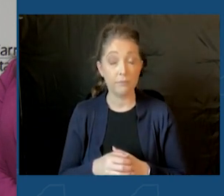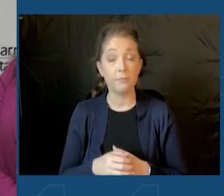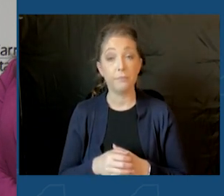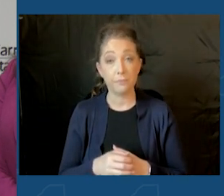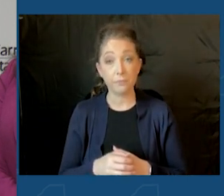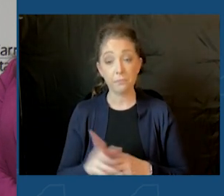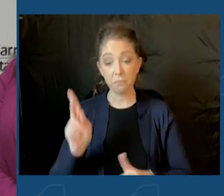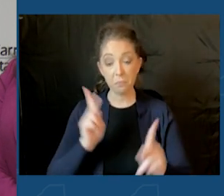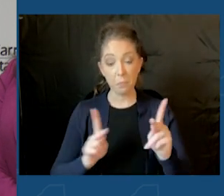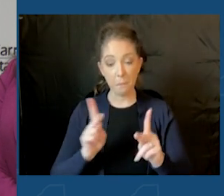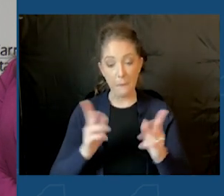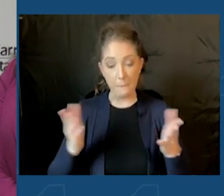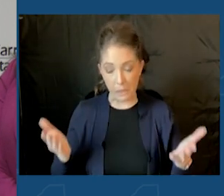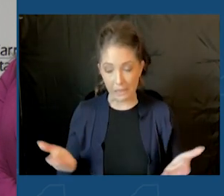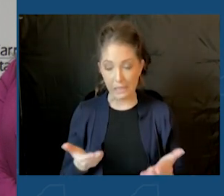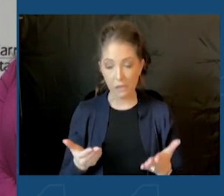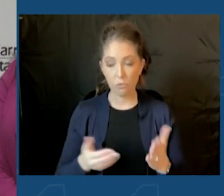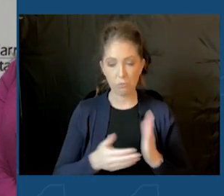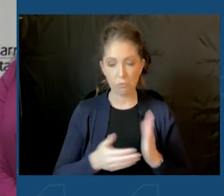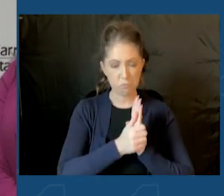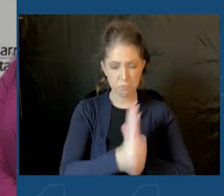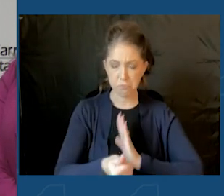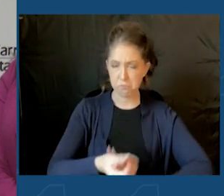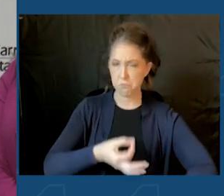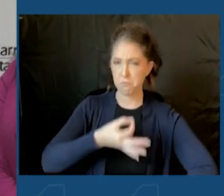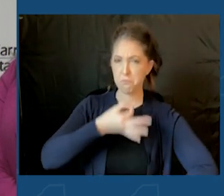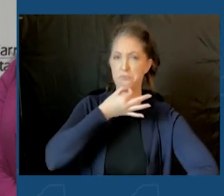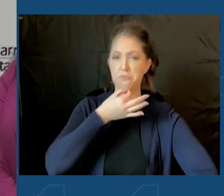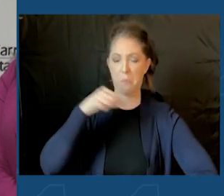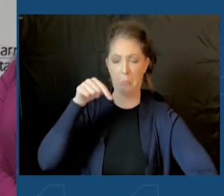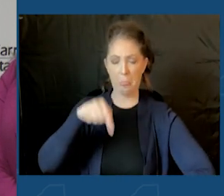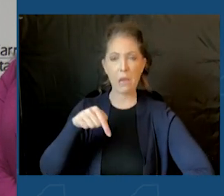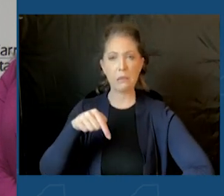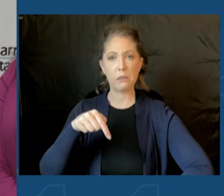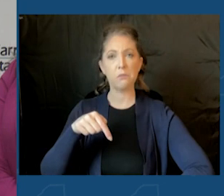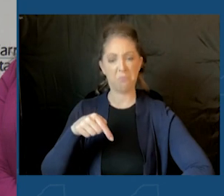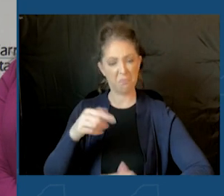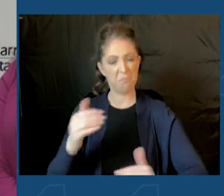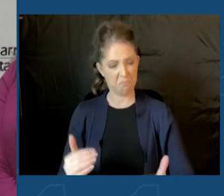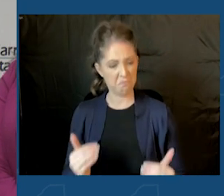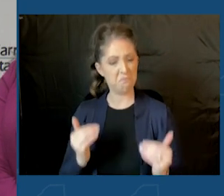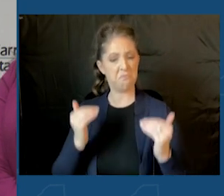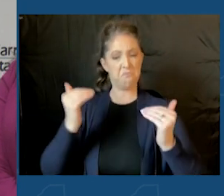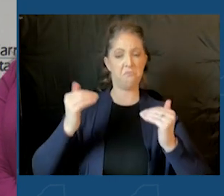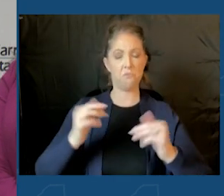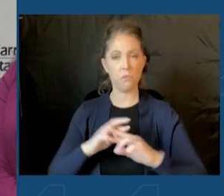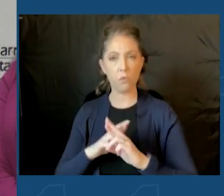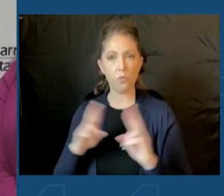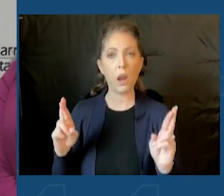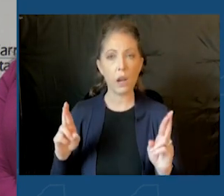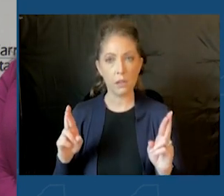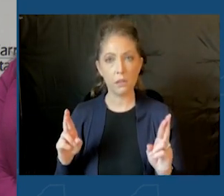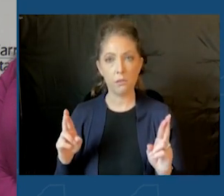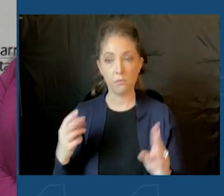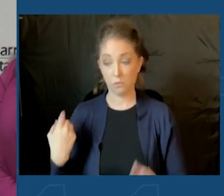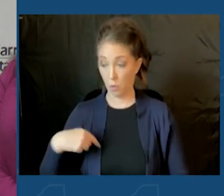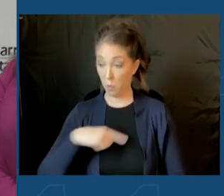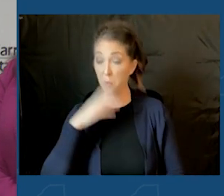are skilled in this and experts in this have risen to the occasion. And we will do that